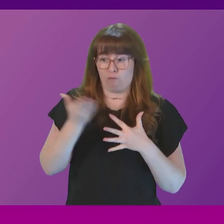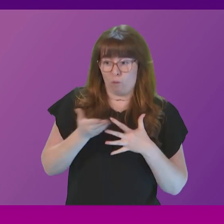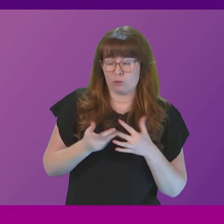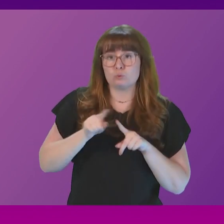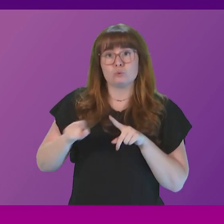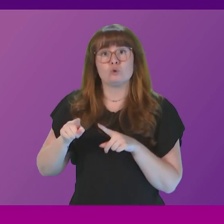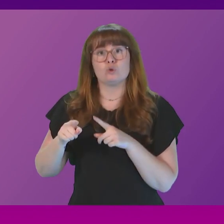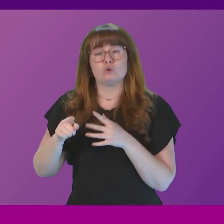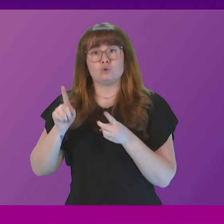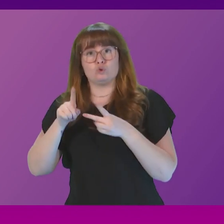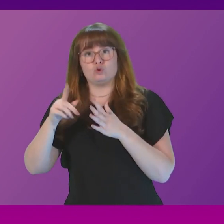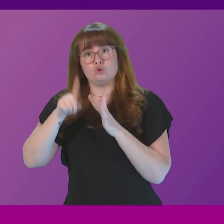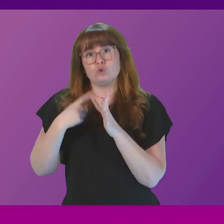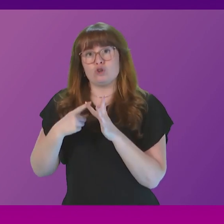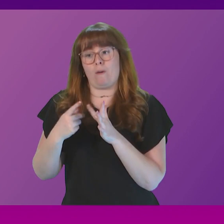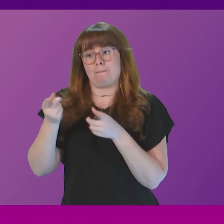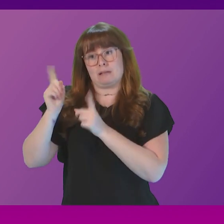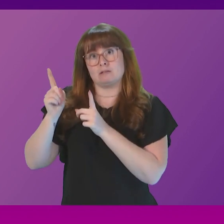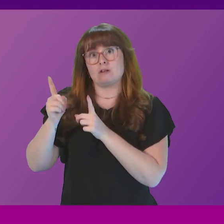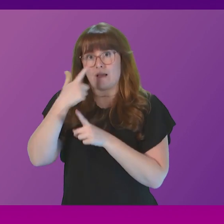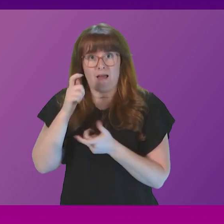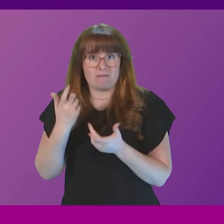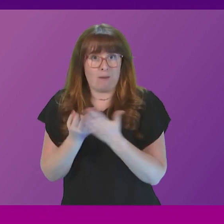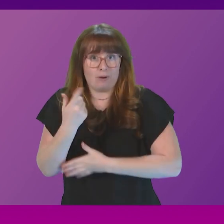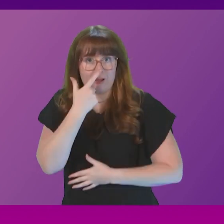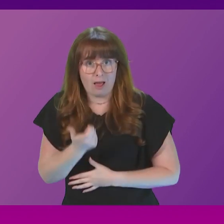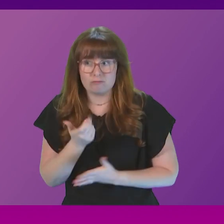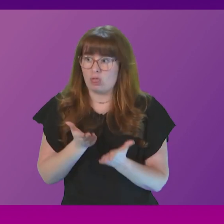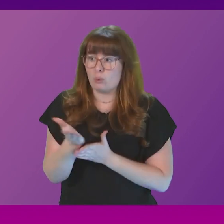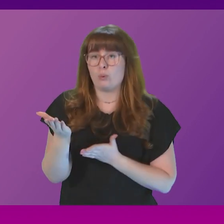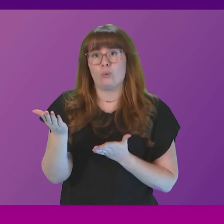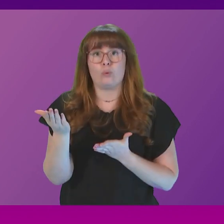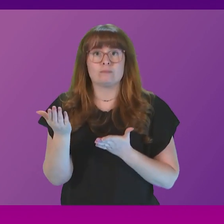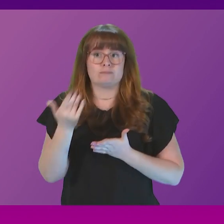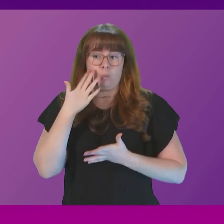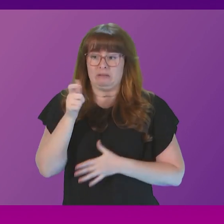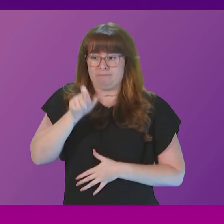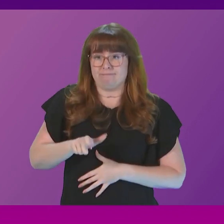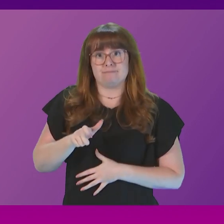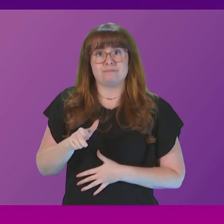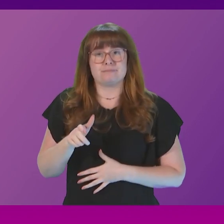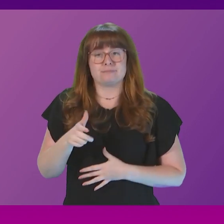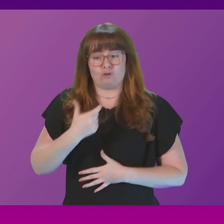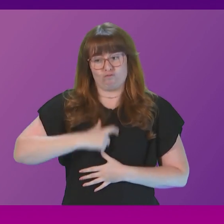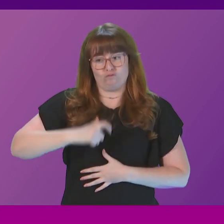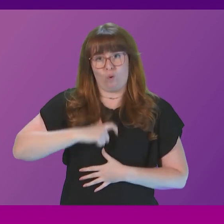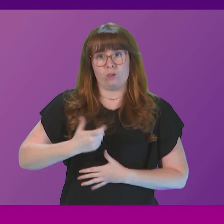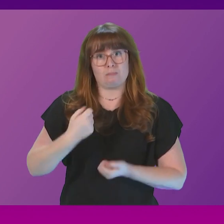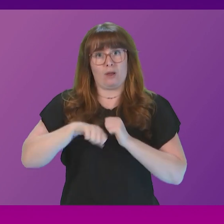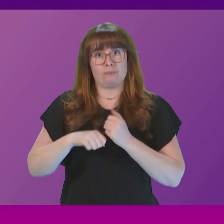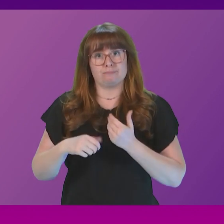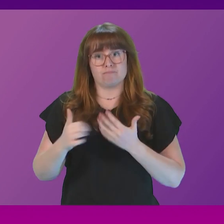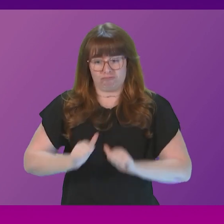Junior Minister's portfolio and vice versa. And that can happen, as I say, just through once those positions become slightly more embedded.